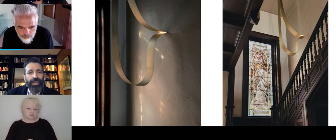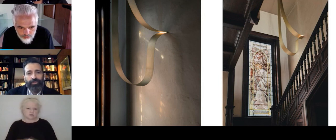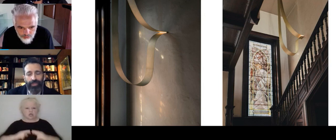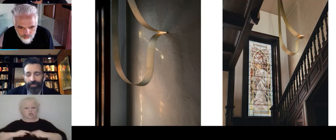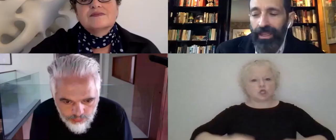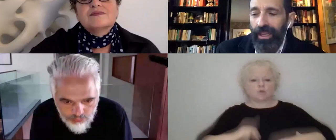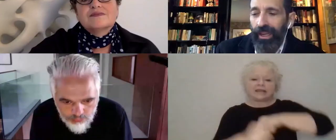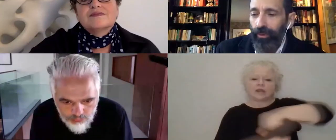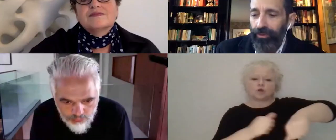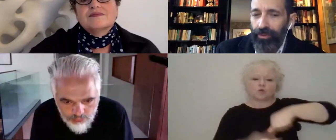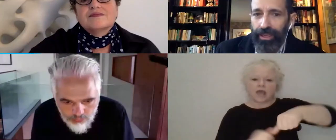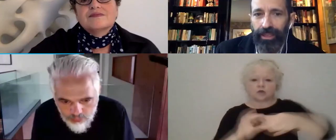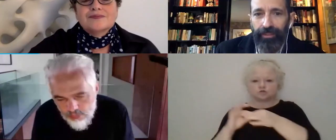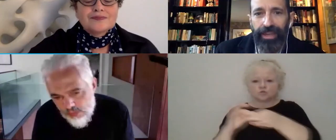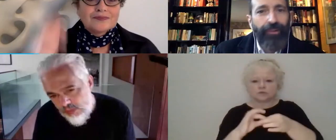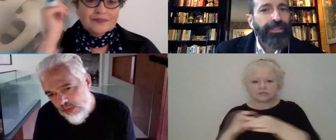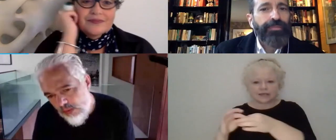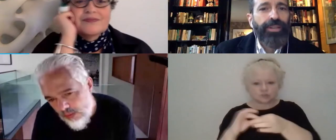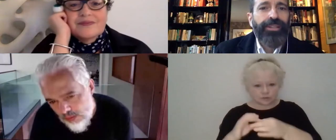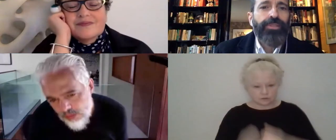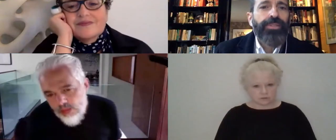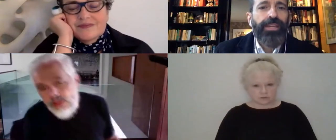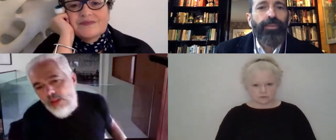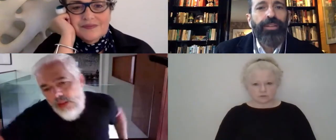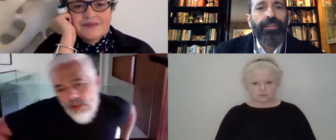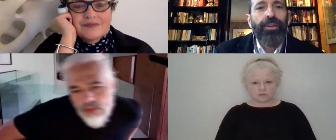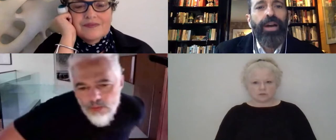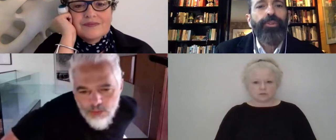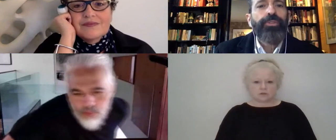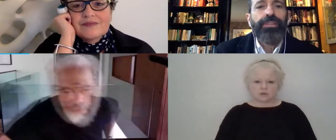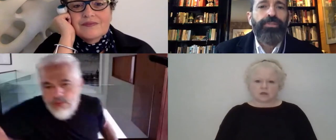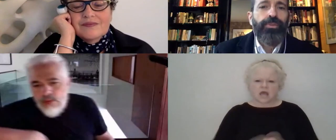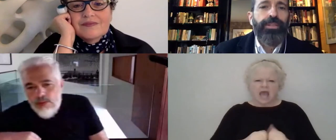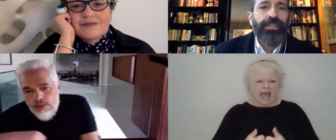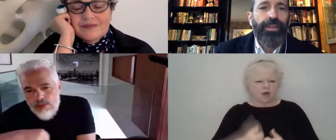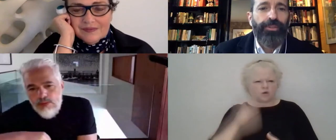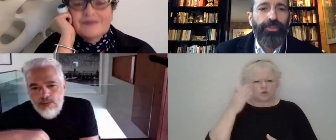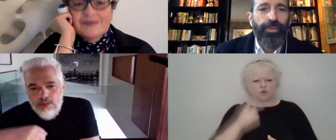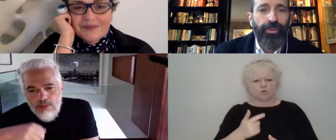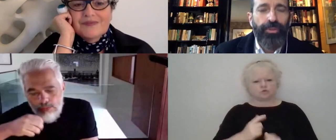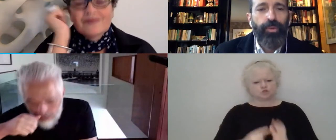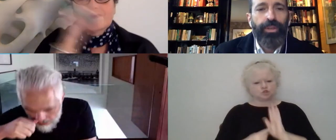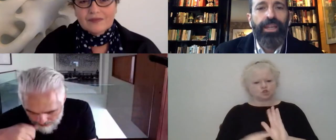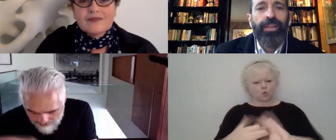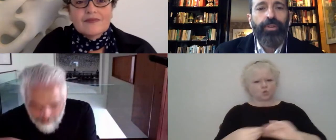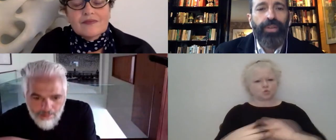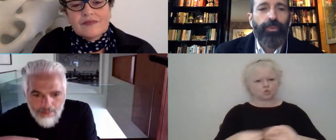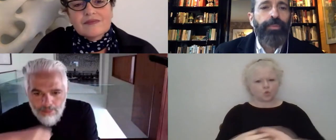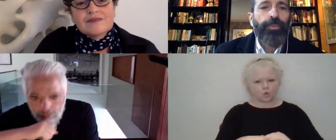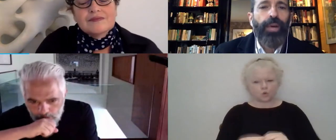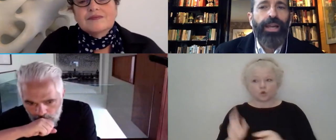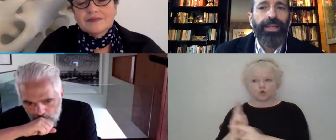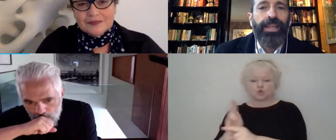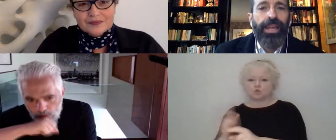human relationship. And also the narratives that are associated with it. You know, how do you tell stories and how do you use the work to connect